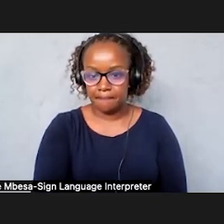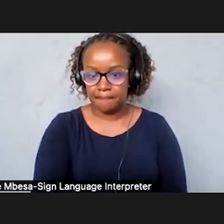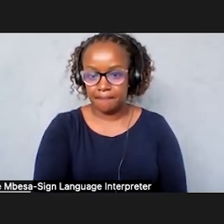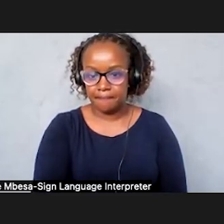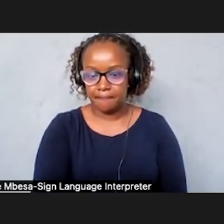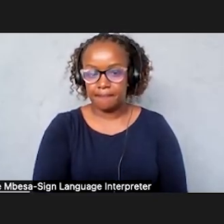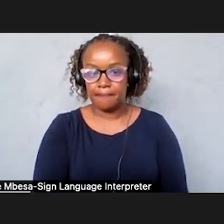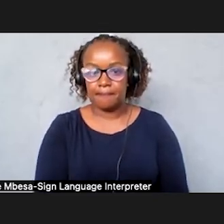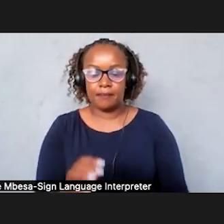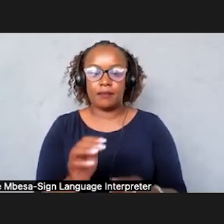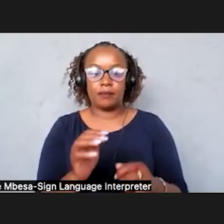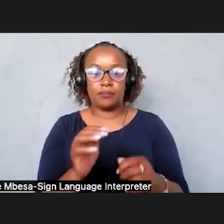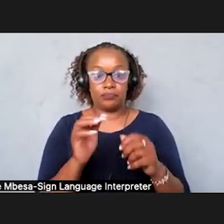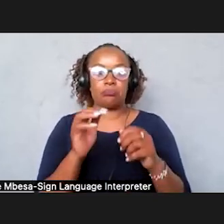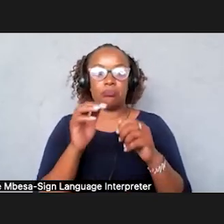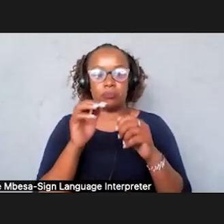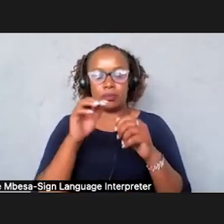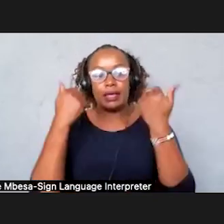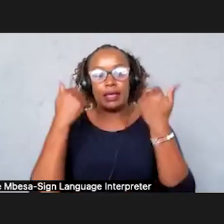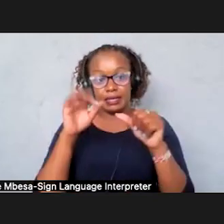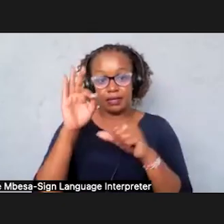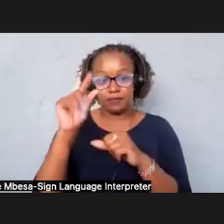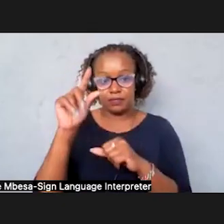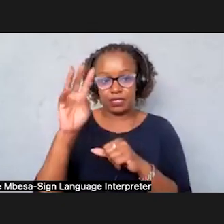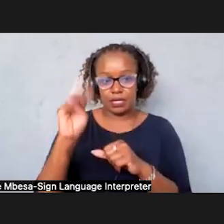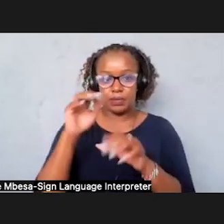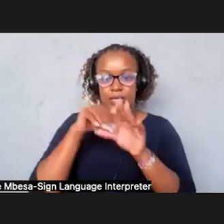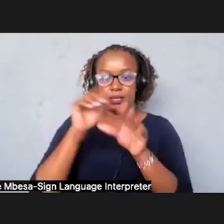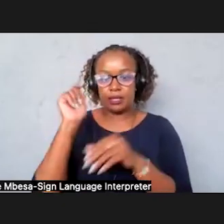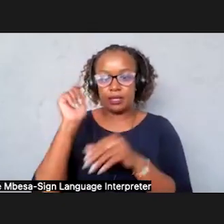strategic direction in ending FGM in Kenya.